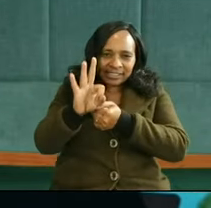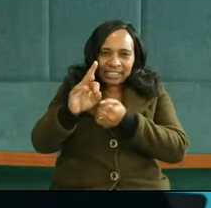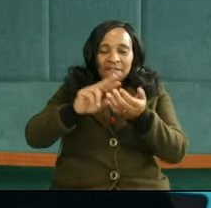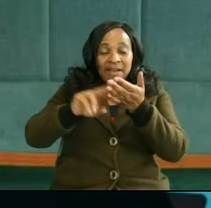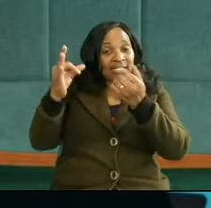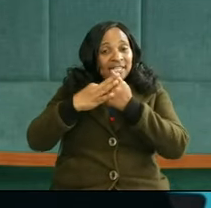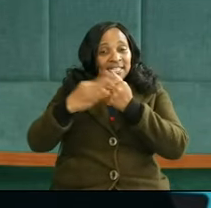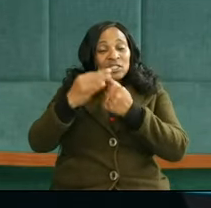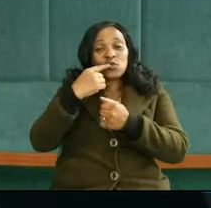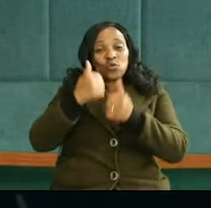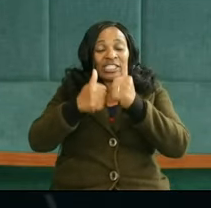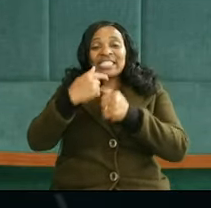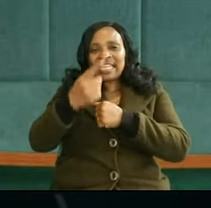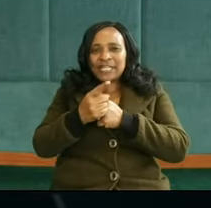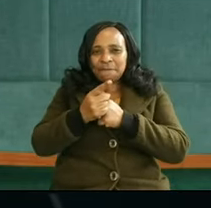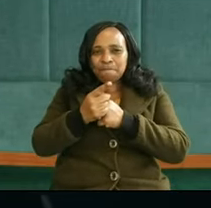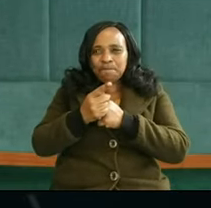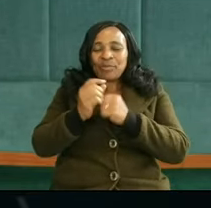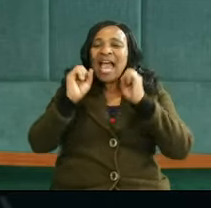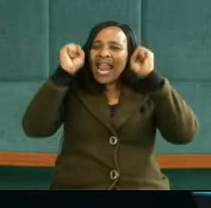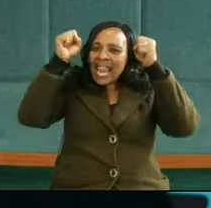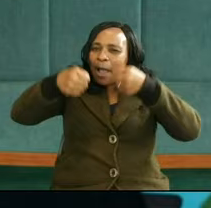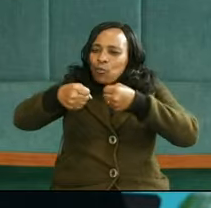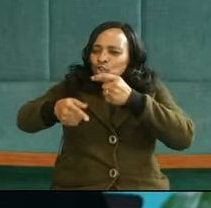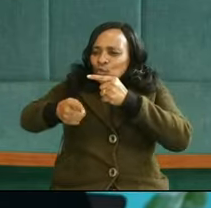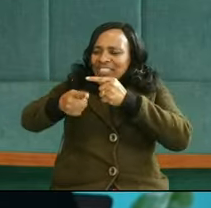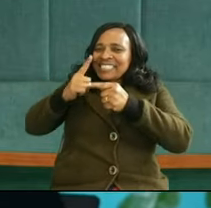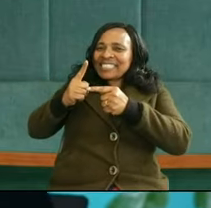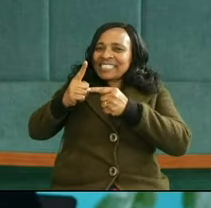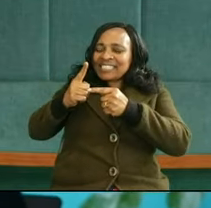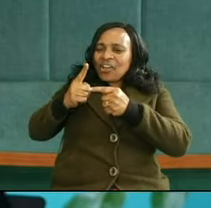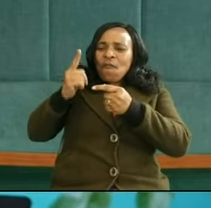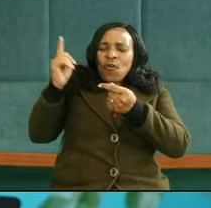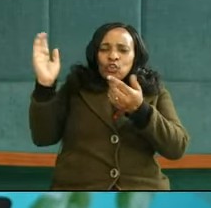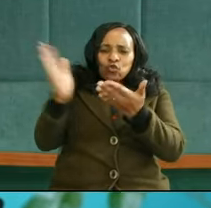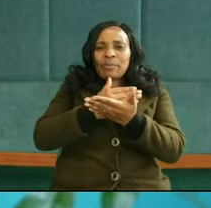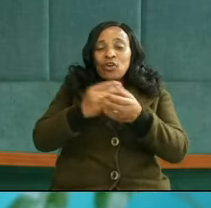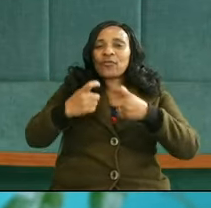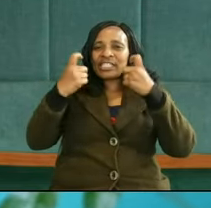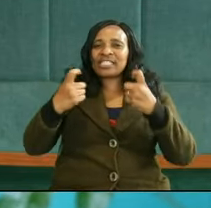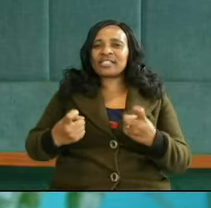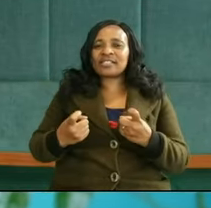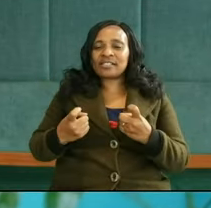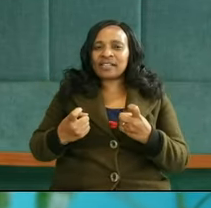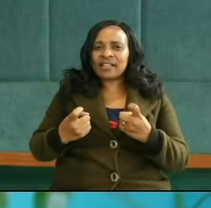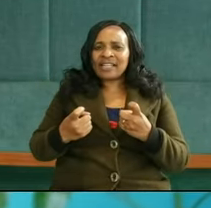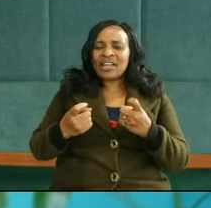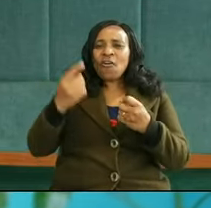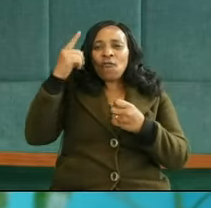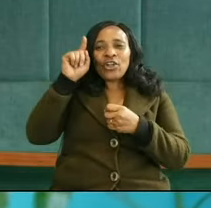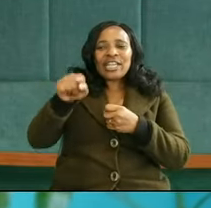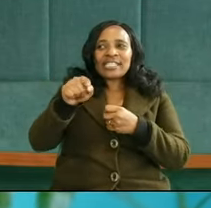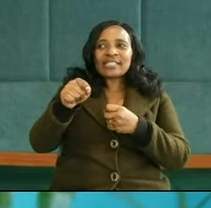verse 8, that says, a lamb that was slain from the foundation of the world. So Philip starts him on this assignment,